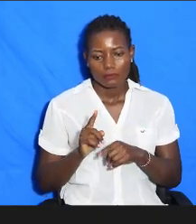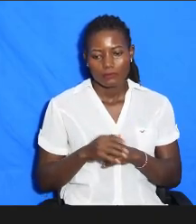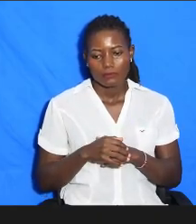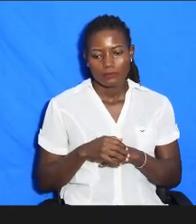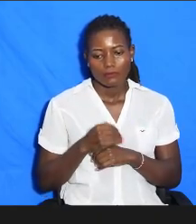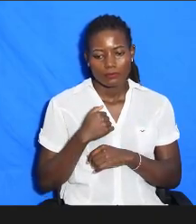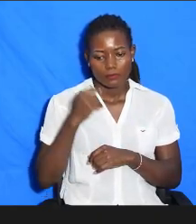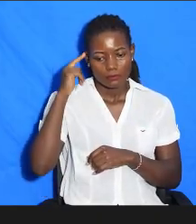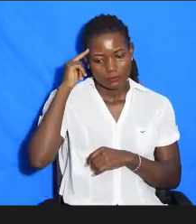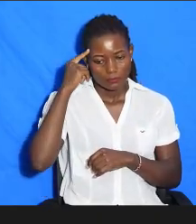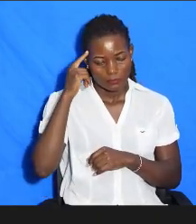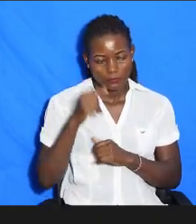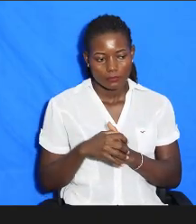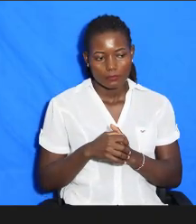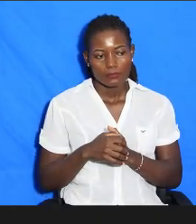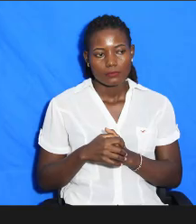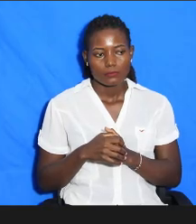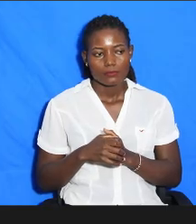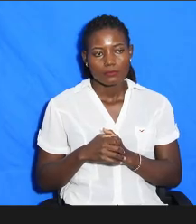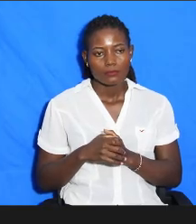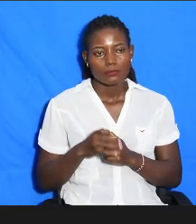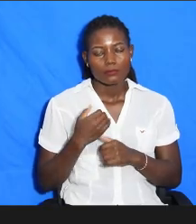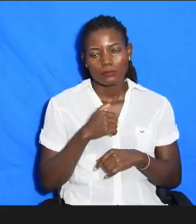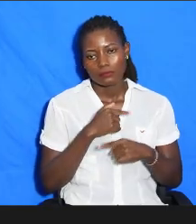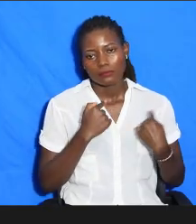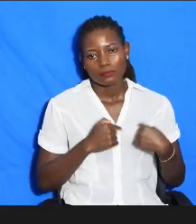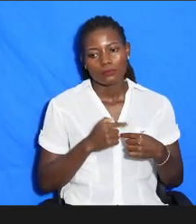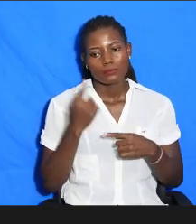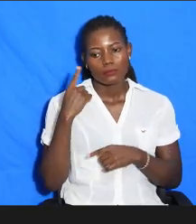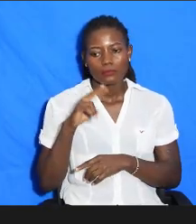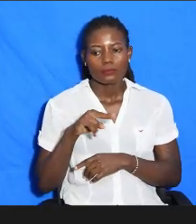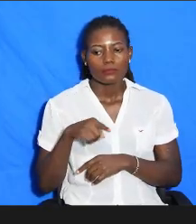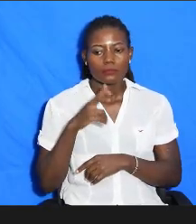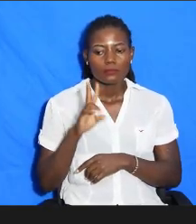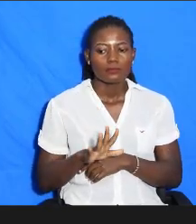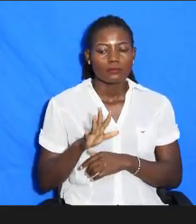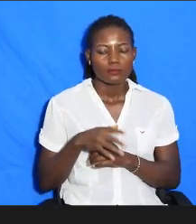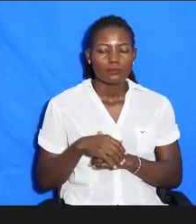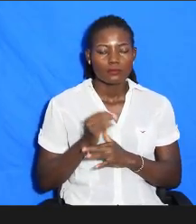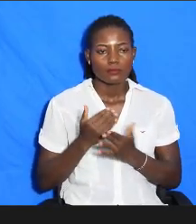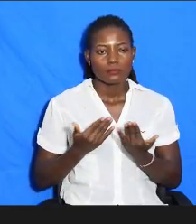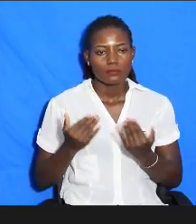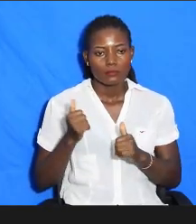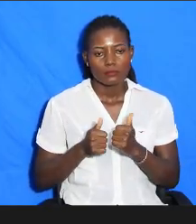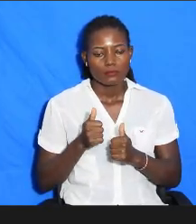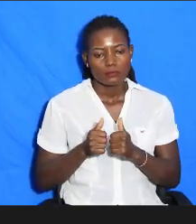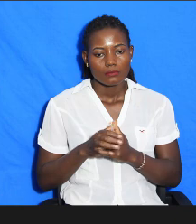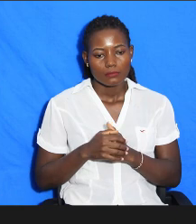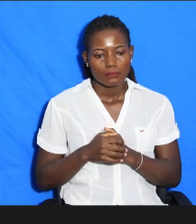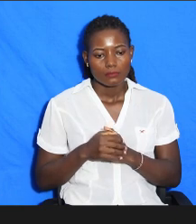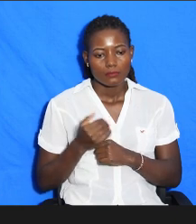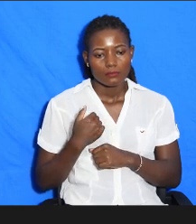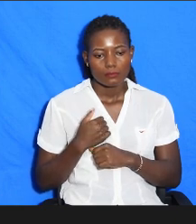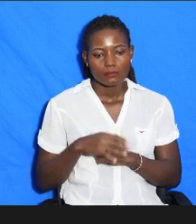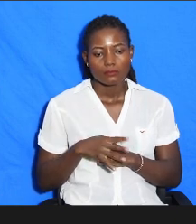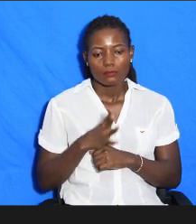I think there's a heart for 2025, and it's something that I've been eager to